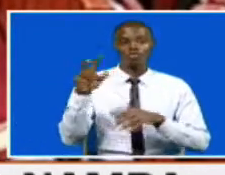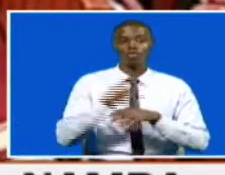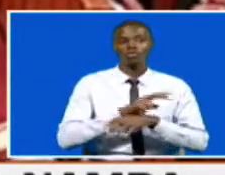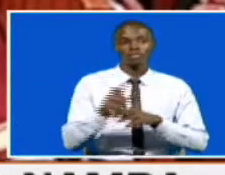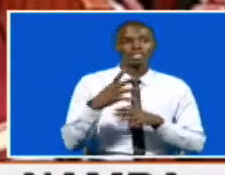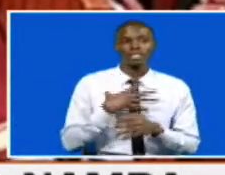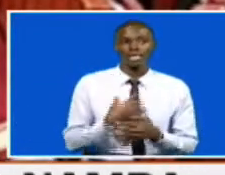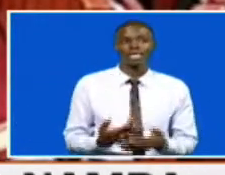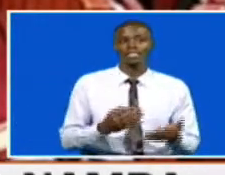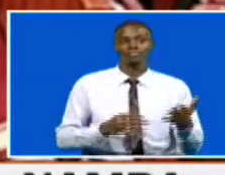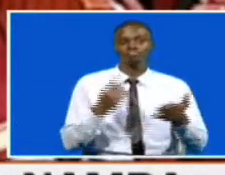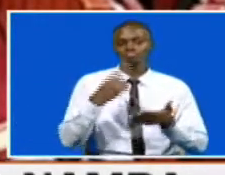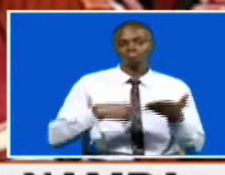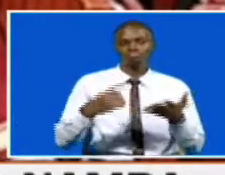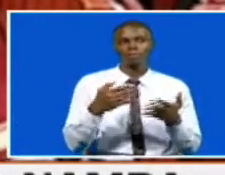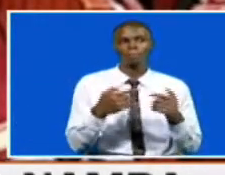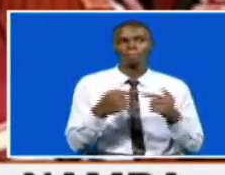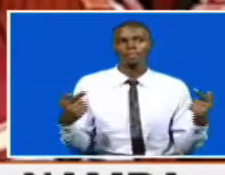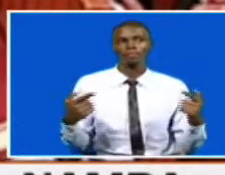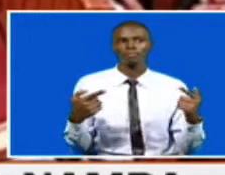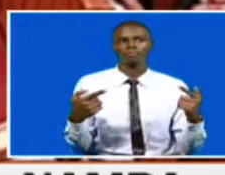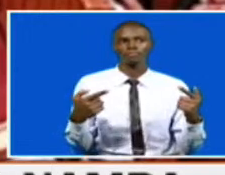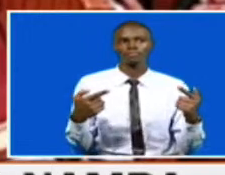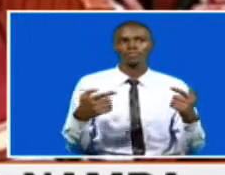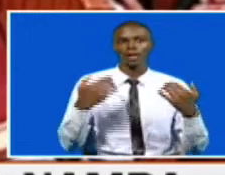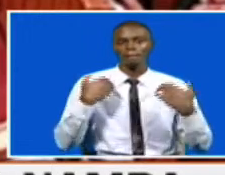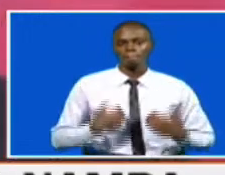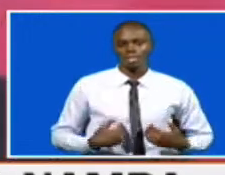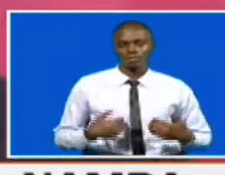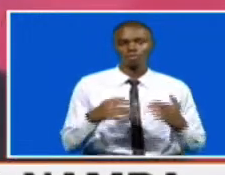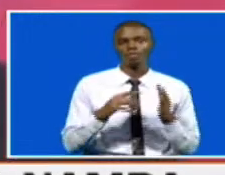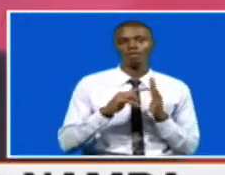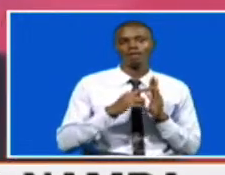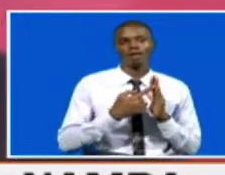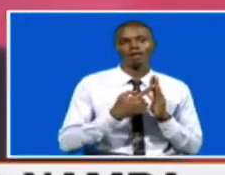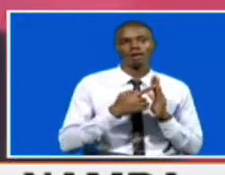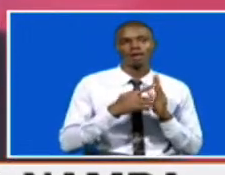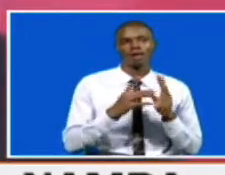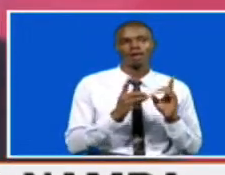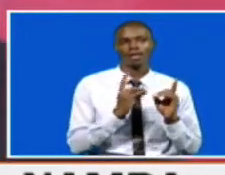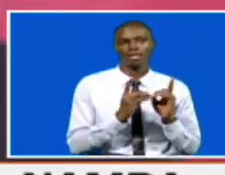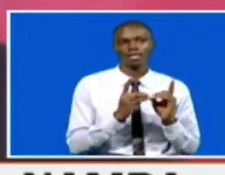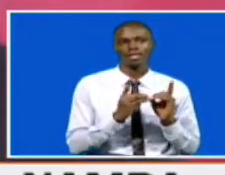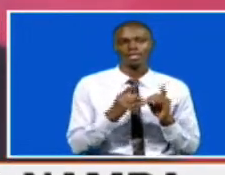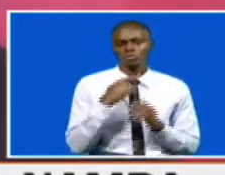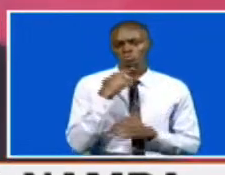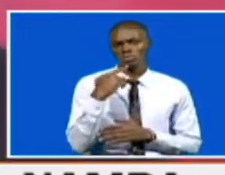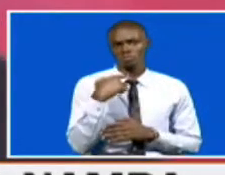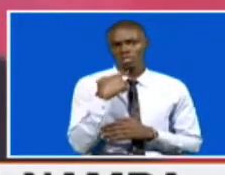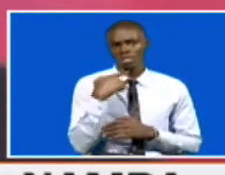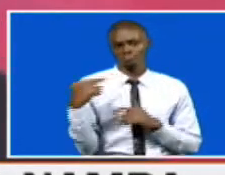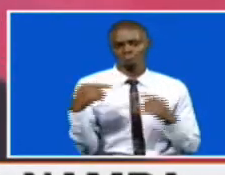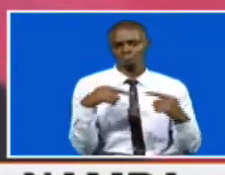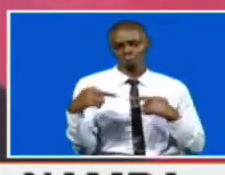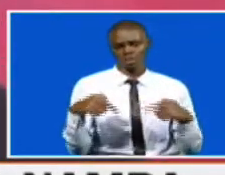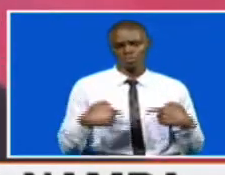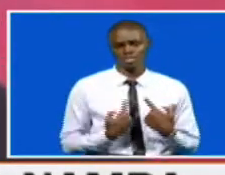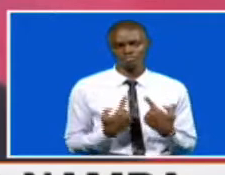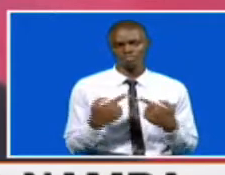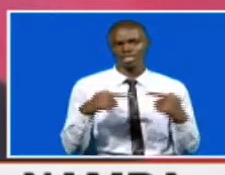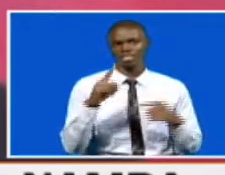sought justification behind collecting such personal data. We are arguing about ourselves and arguing against each